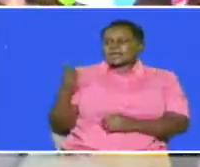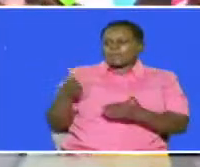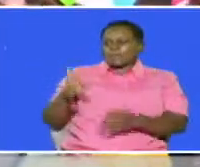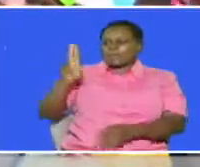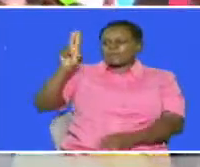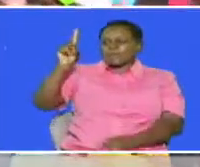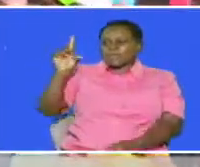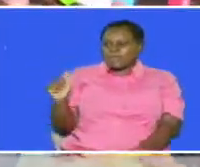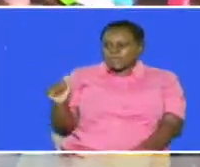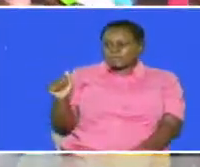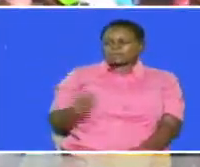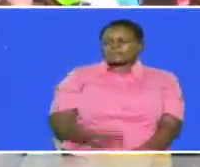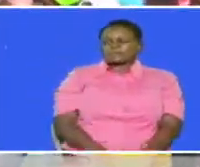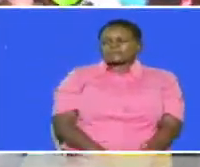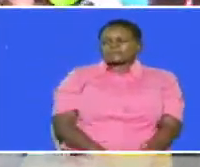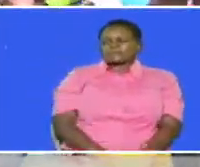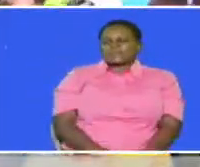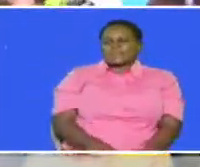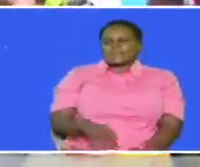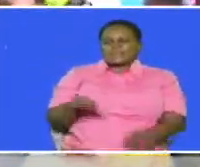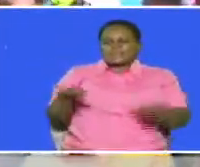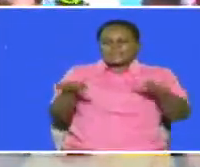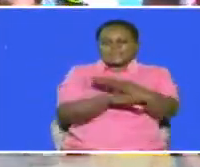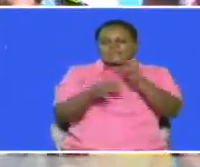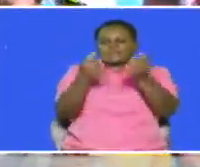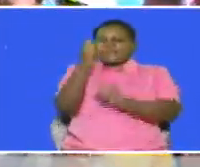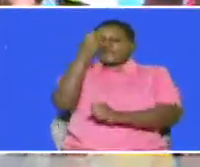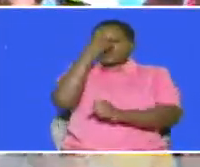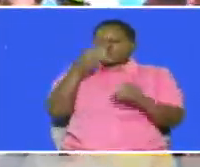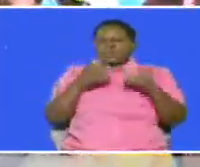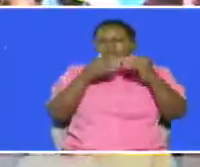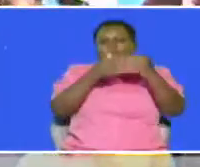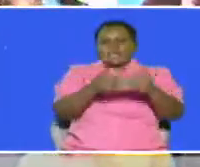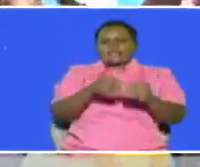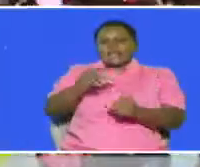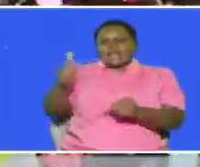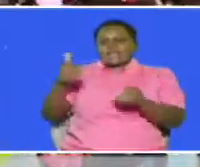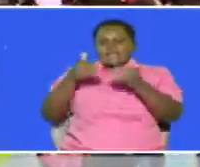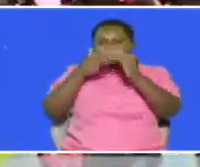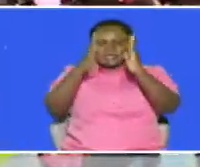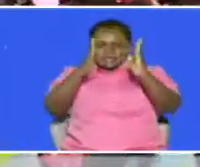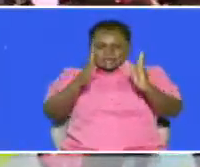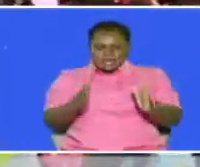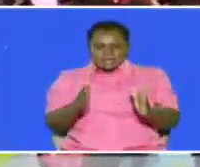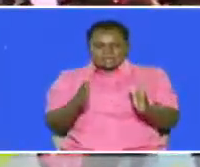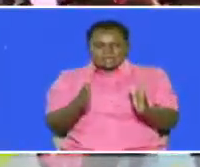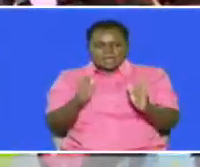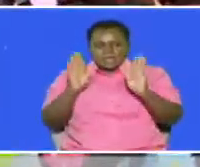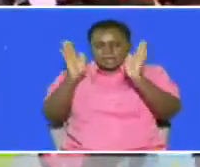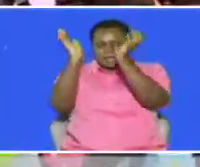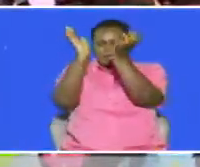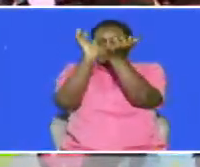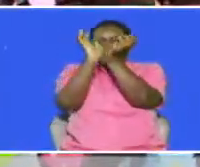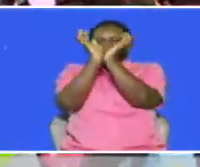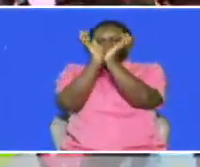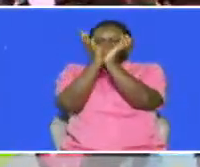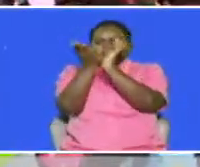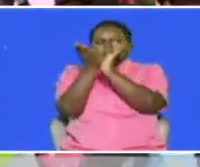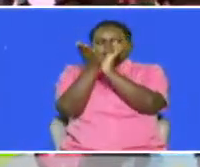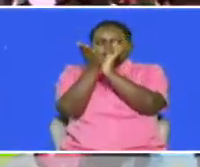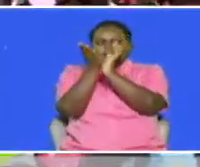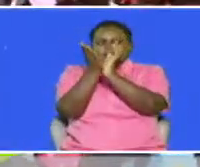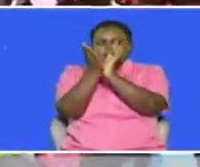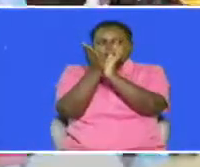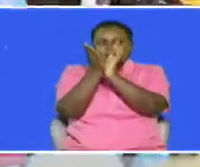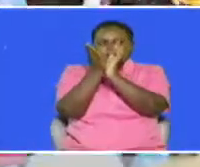UDA. Deputy President William Ruto leading a host of other leaders as they painted Kasarani constituency yellow, starting